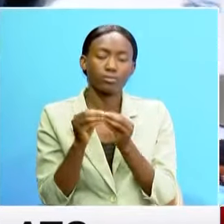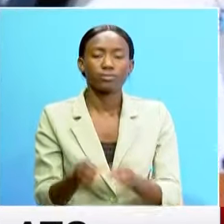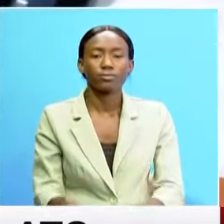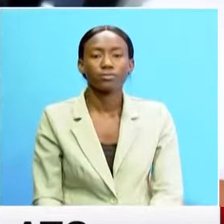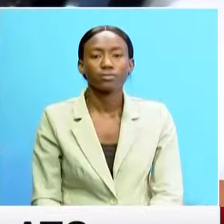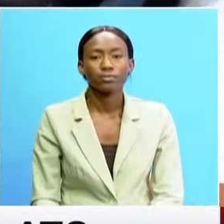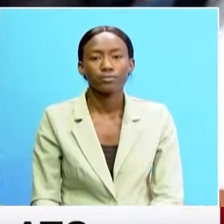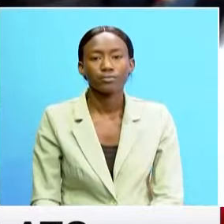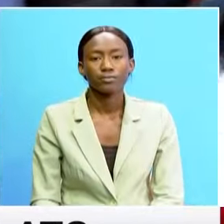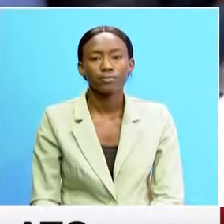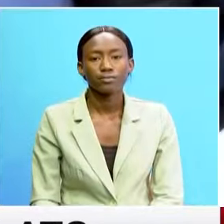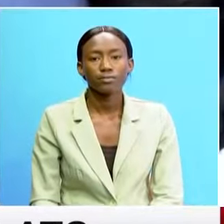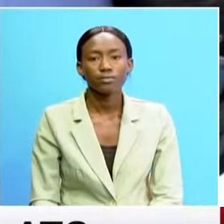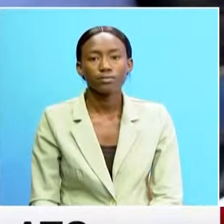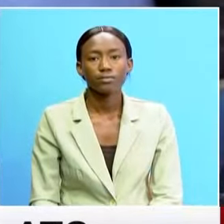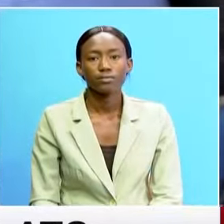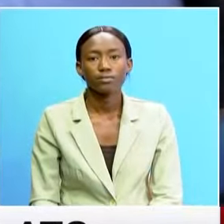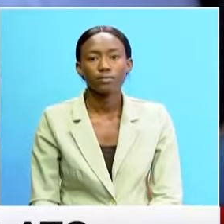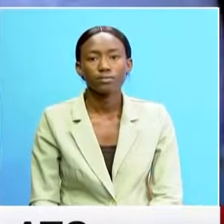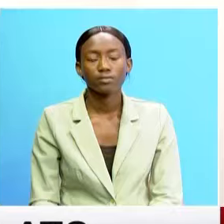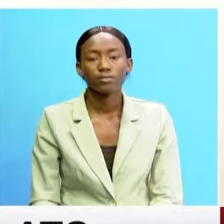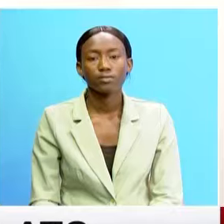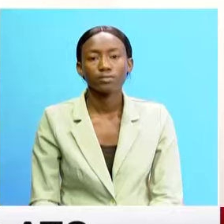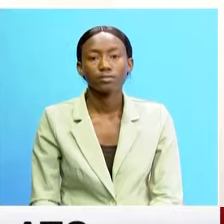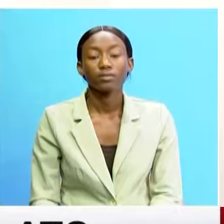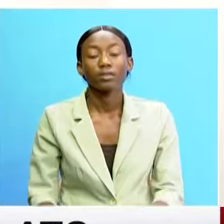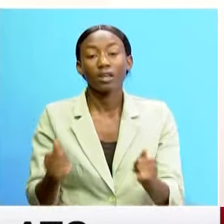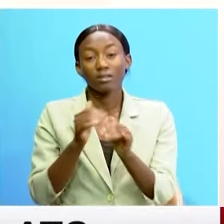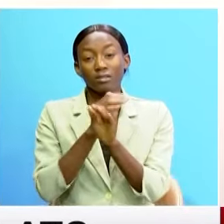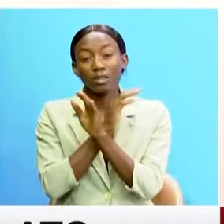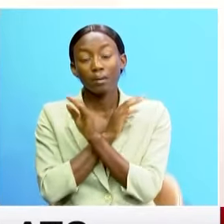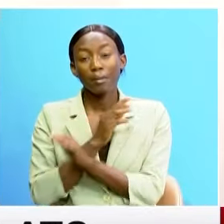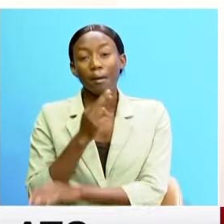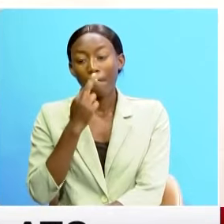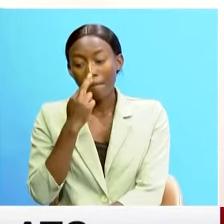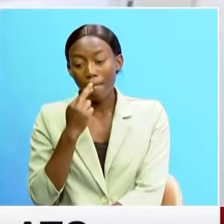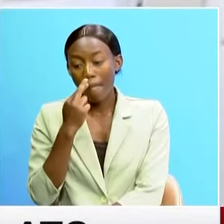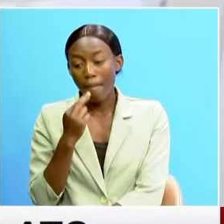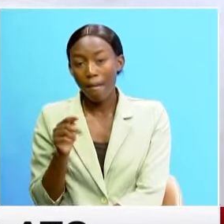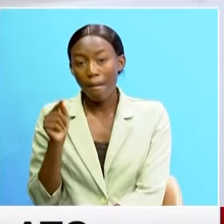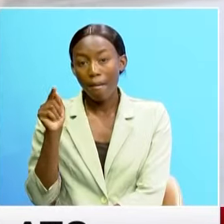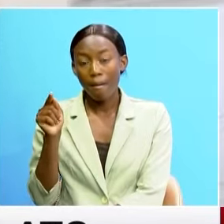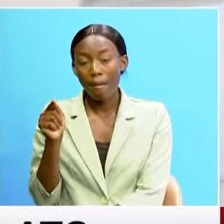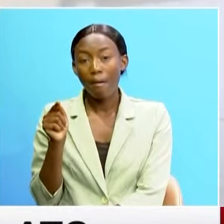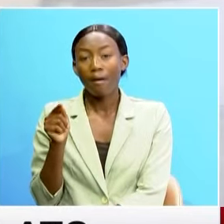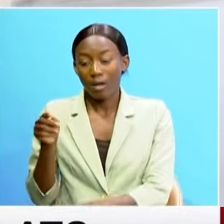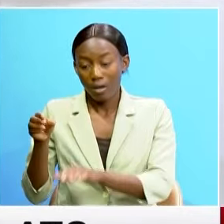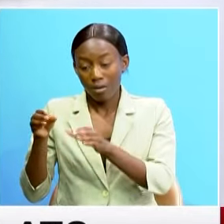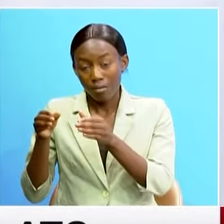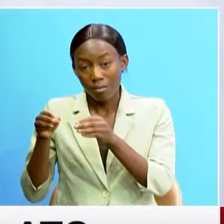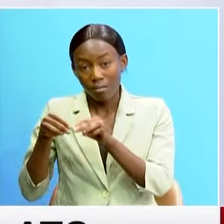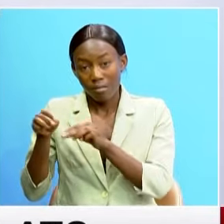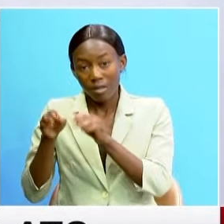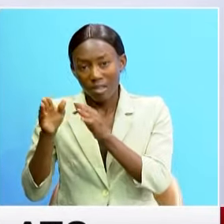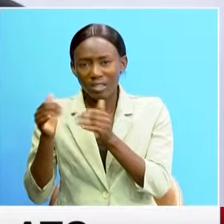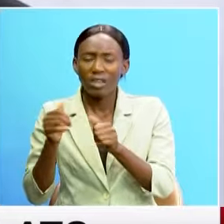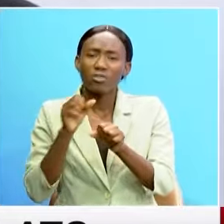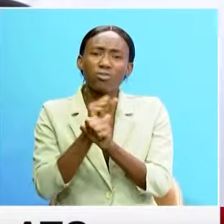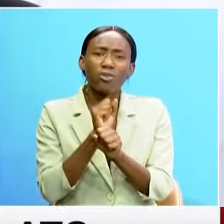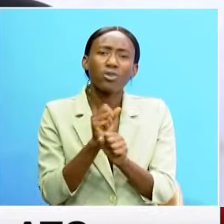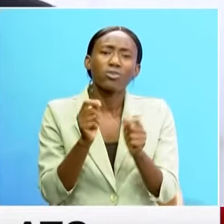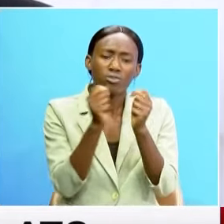Society Disaster Management Manager gives an insight of the program. Zambia Red Cross is working with the